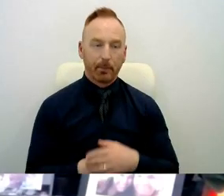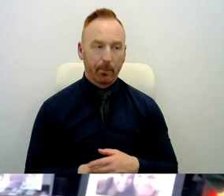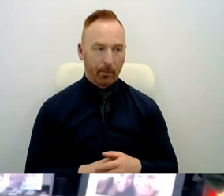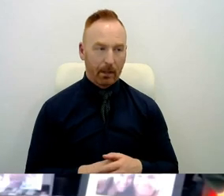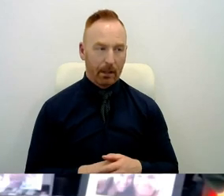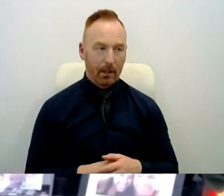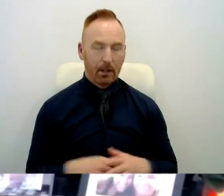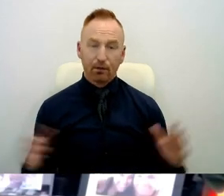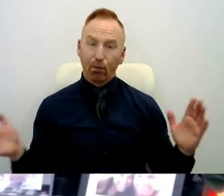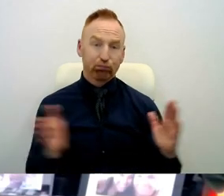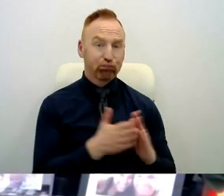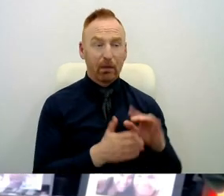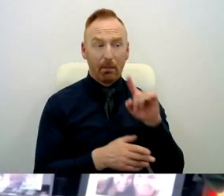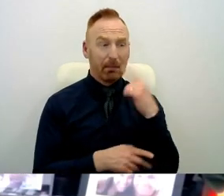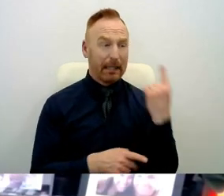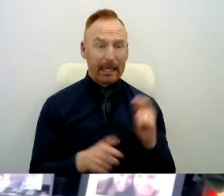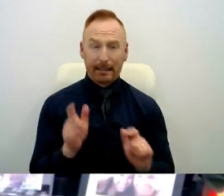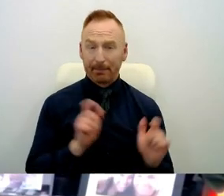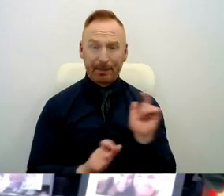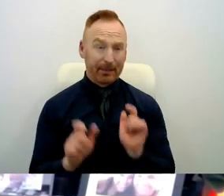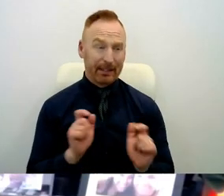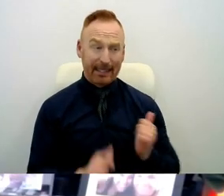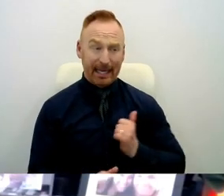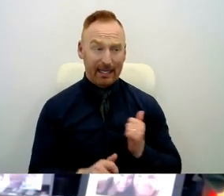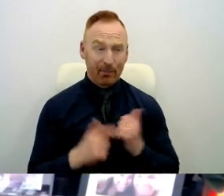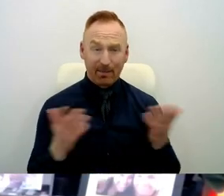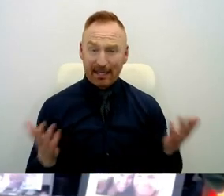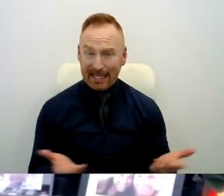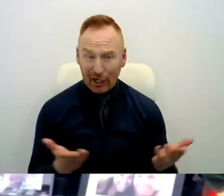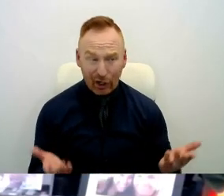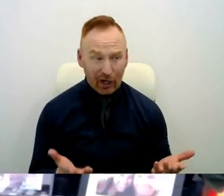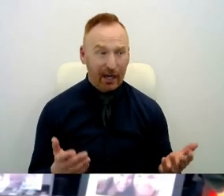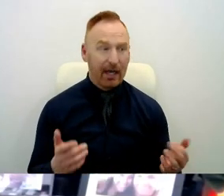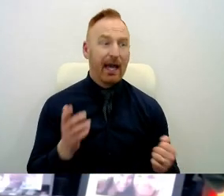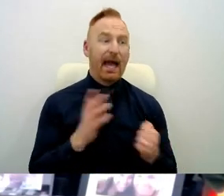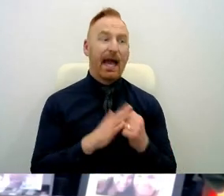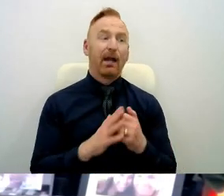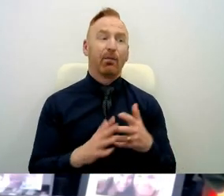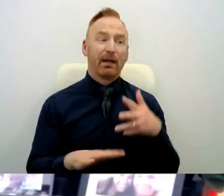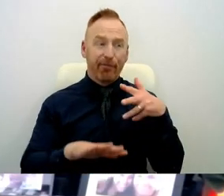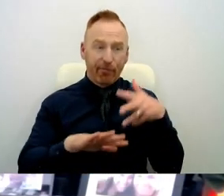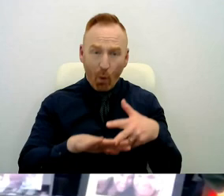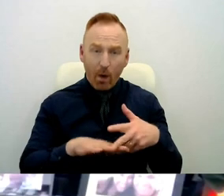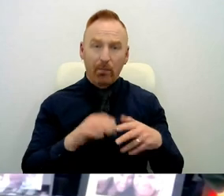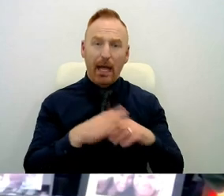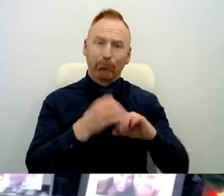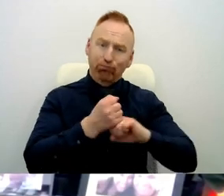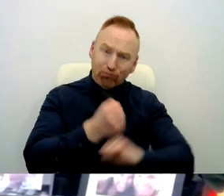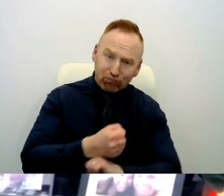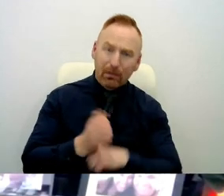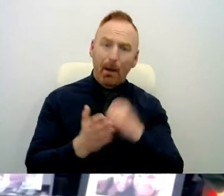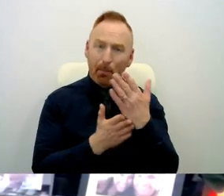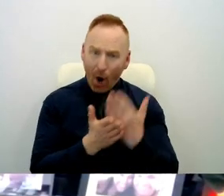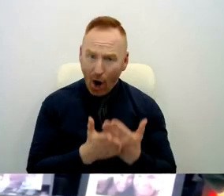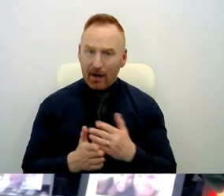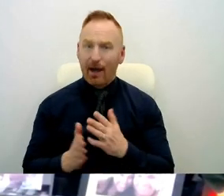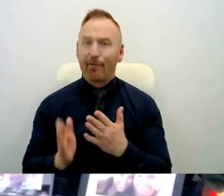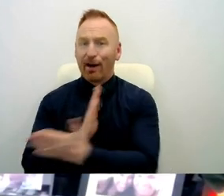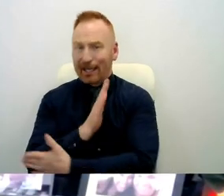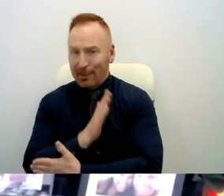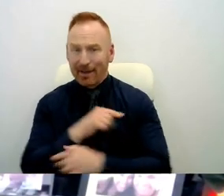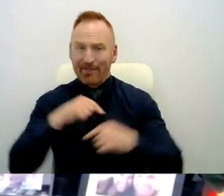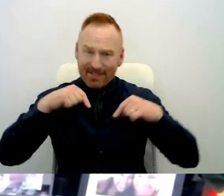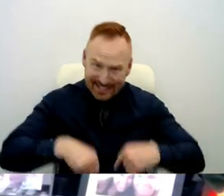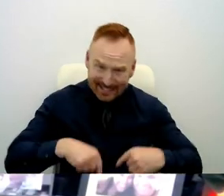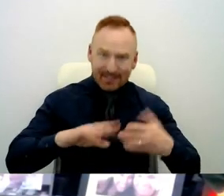all, Black people in Canada, we've been here. And we've formed an integral part of the fabric of our country, of this city.